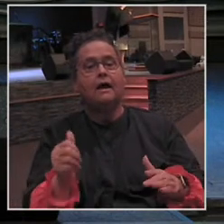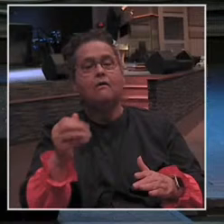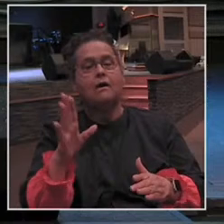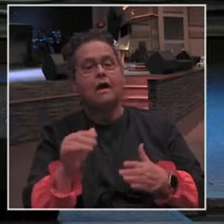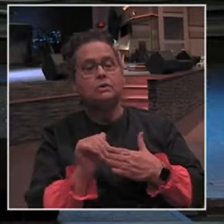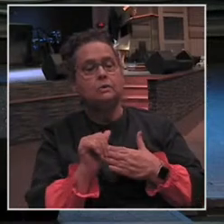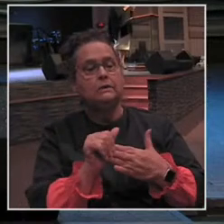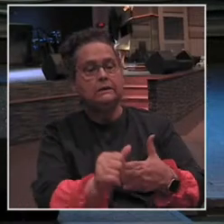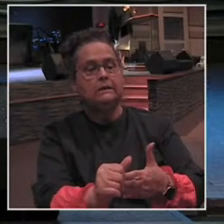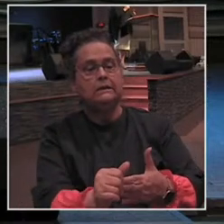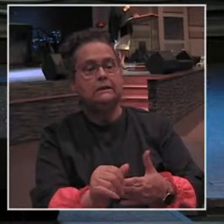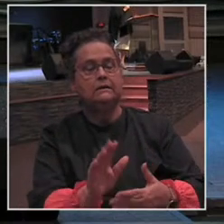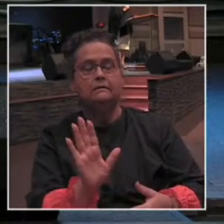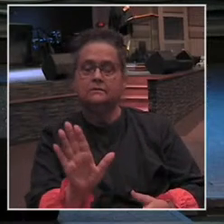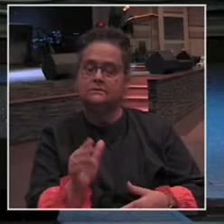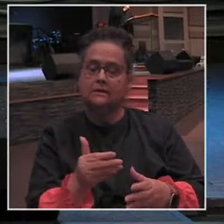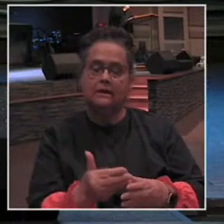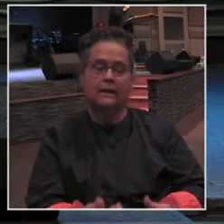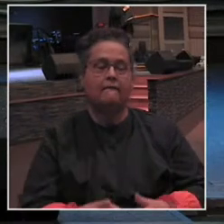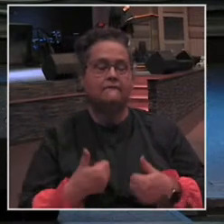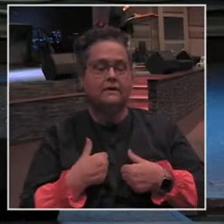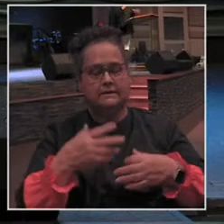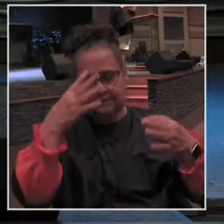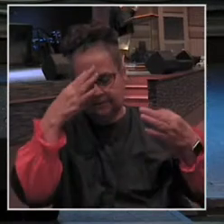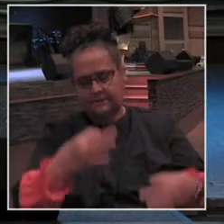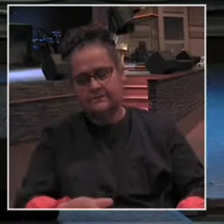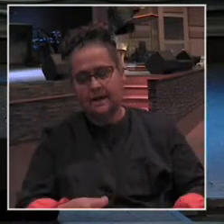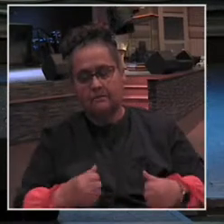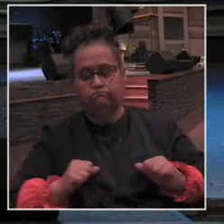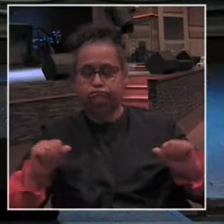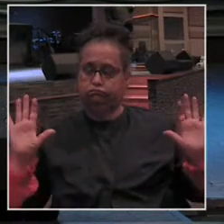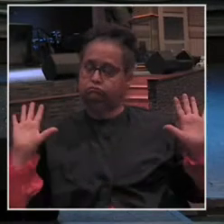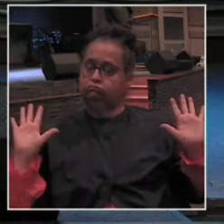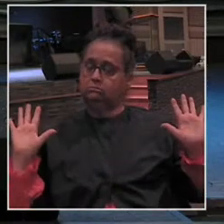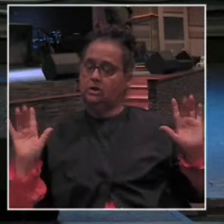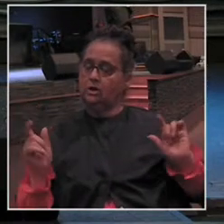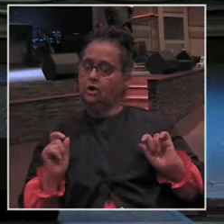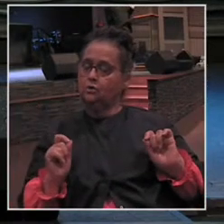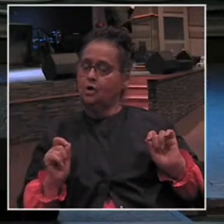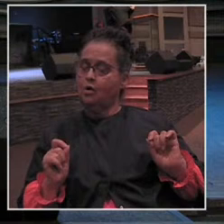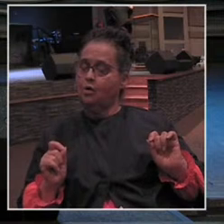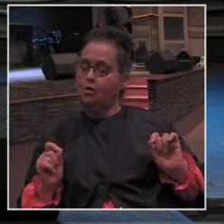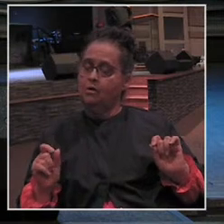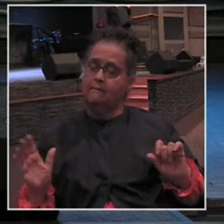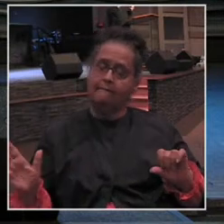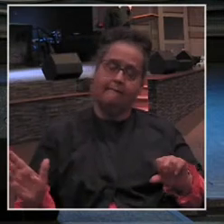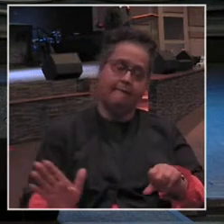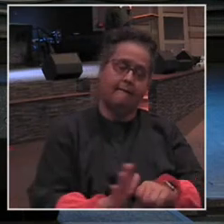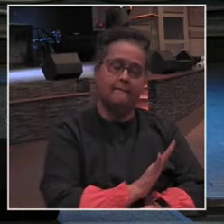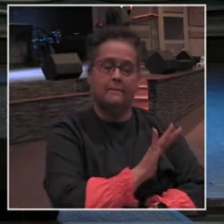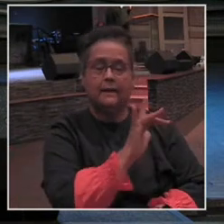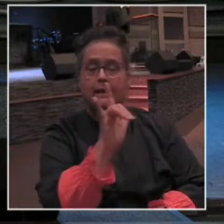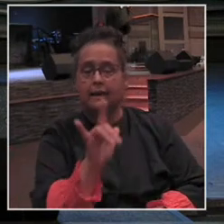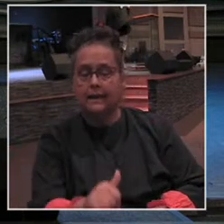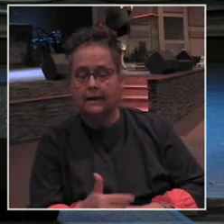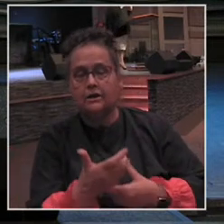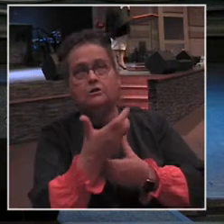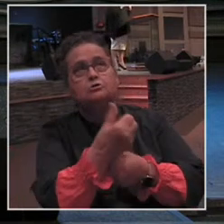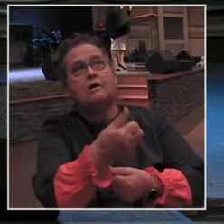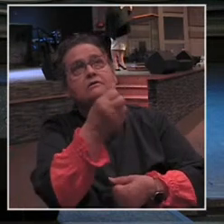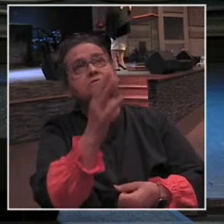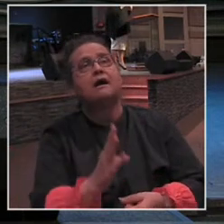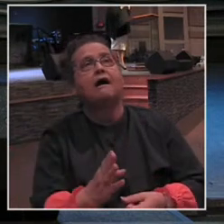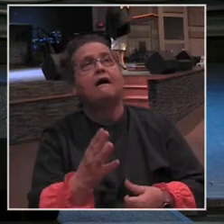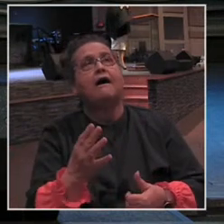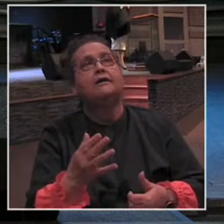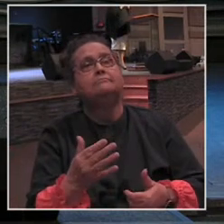his life. He had to make up in his mind that he would release control and completely entrust God in every